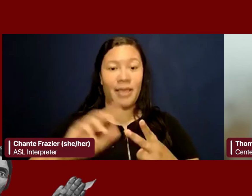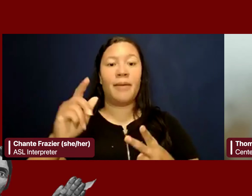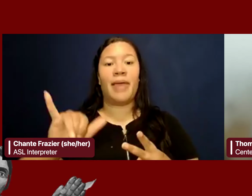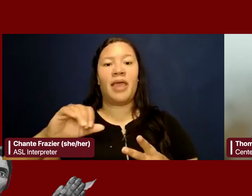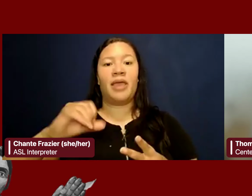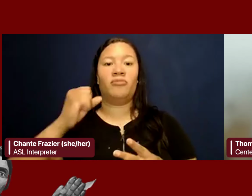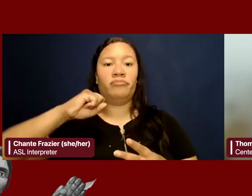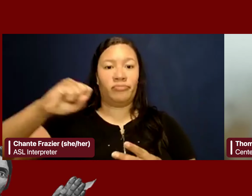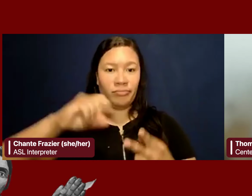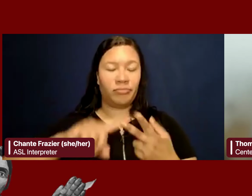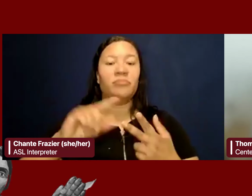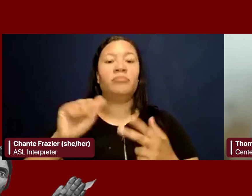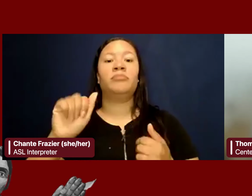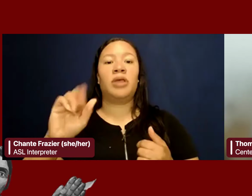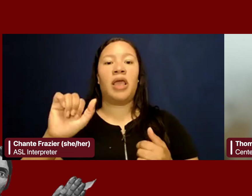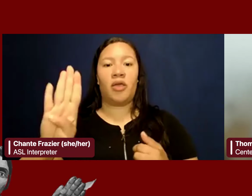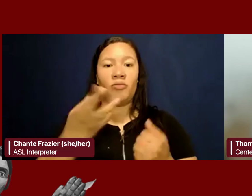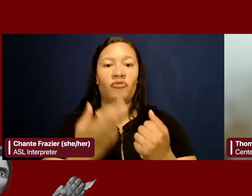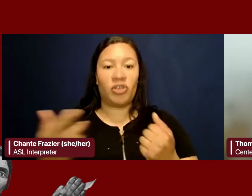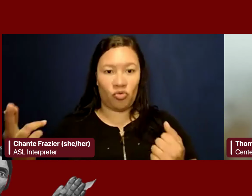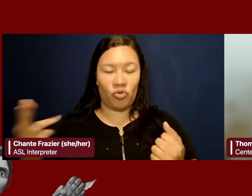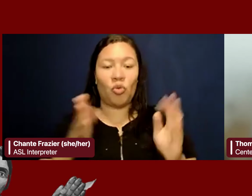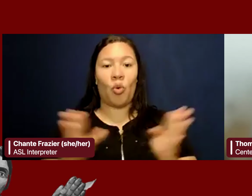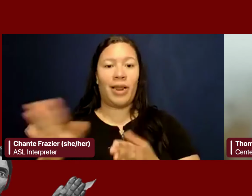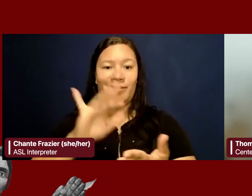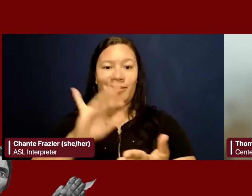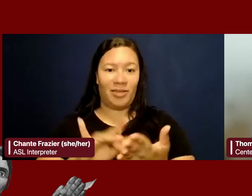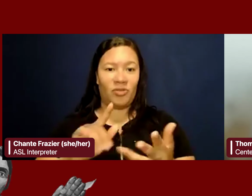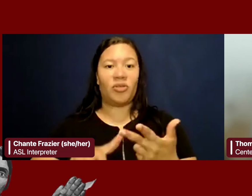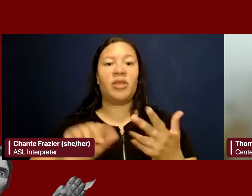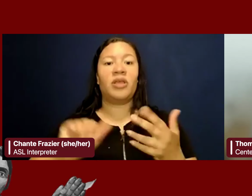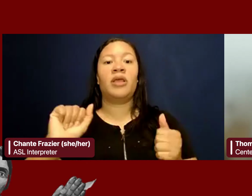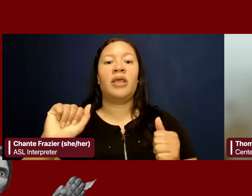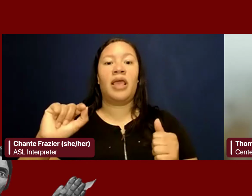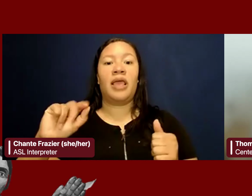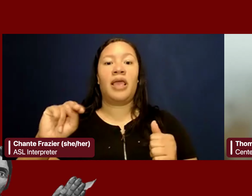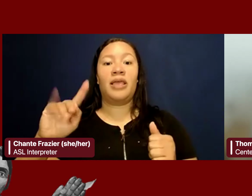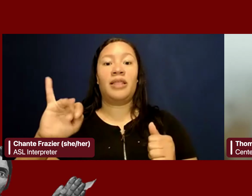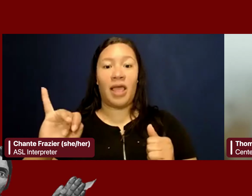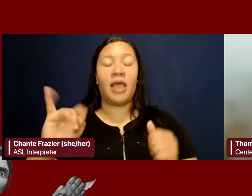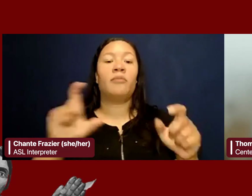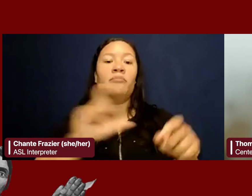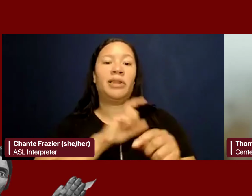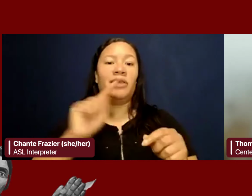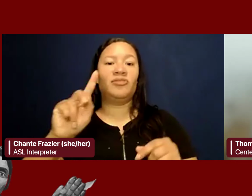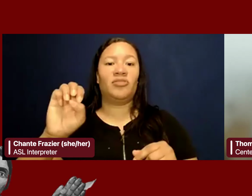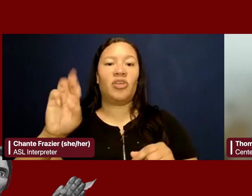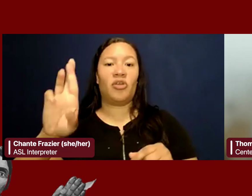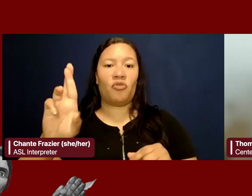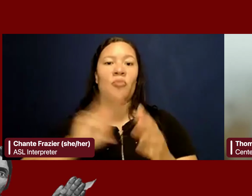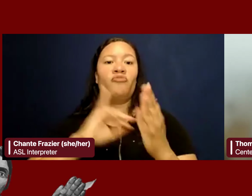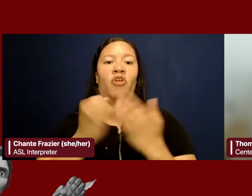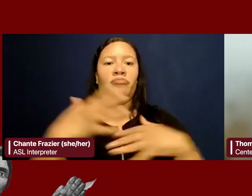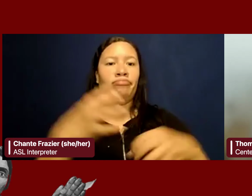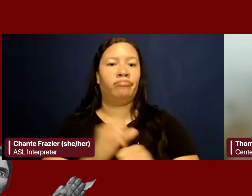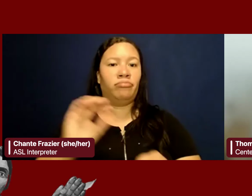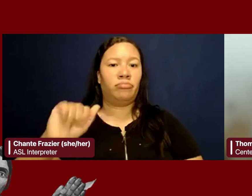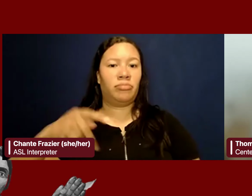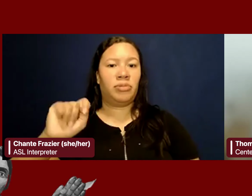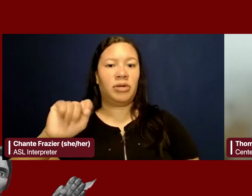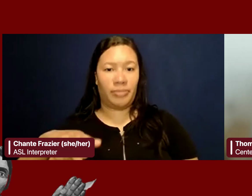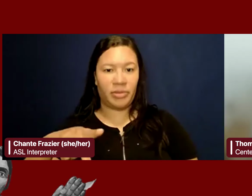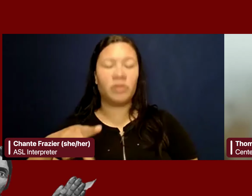Resource and Organizing Center, and the Anti-Police Terror Project, welcome to Palestine Solidarity Announcements. If you're new to PSAs, these calls